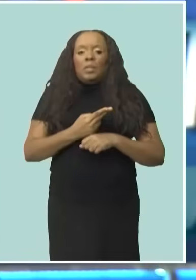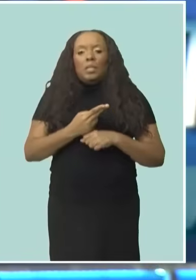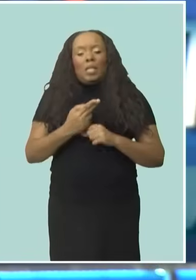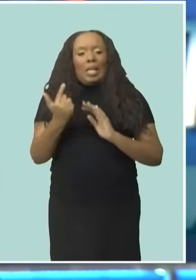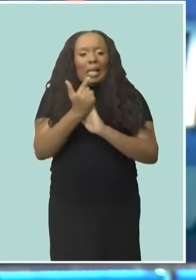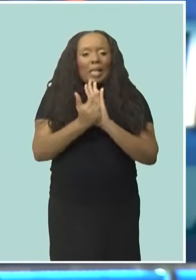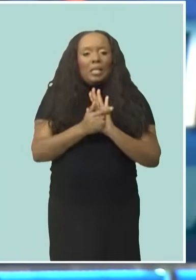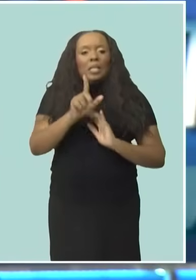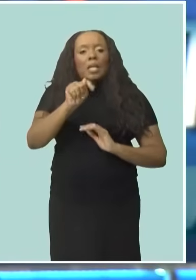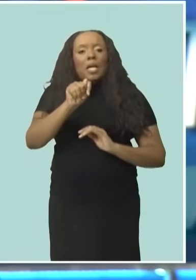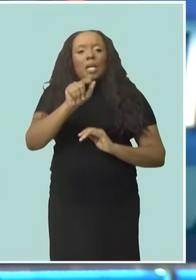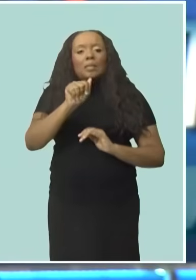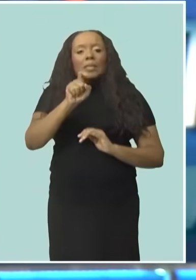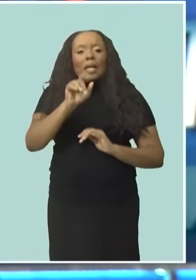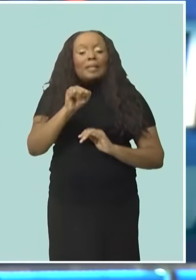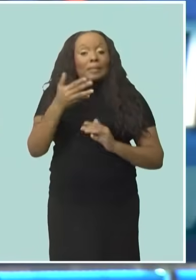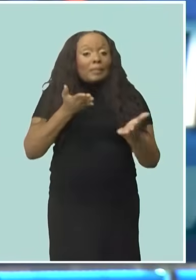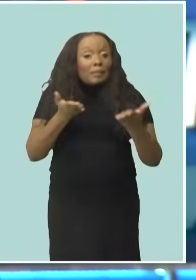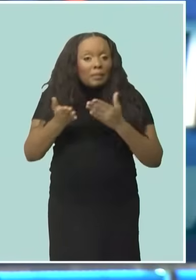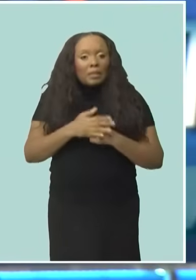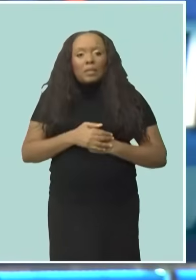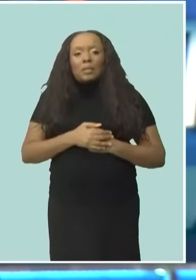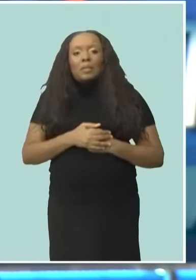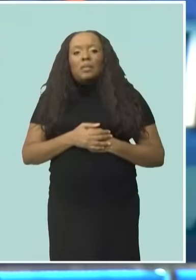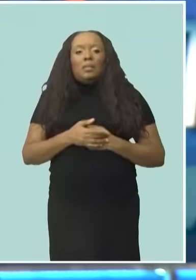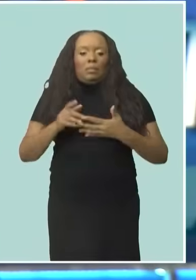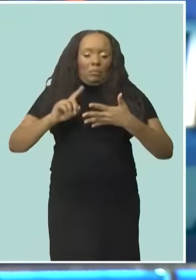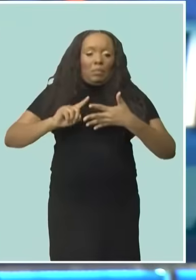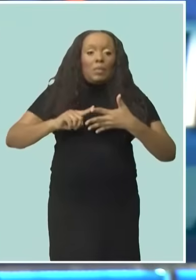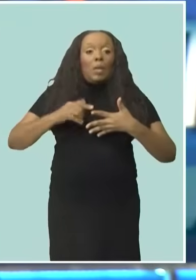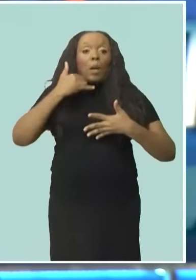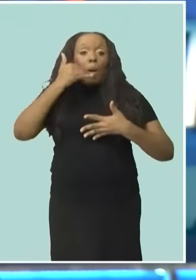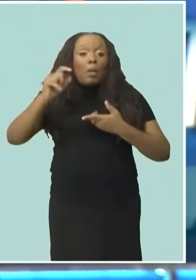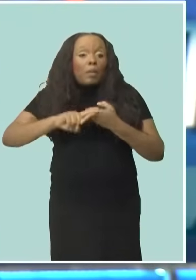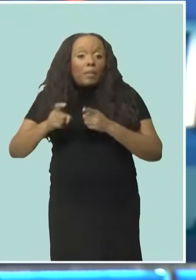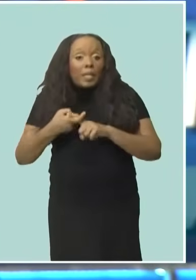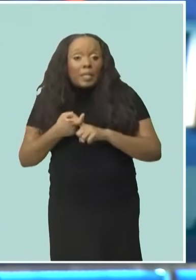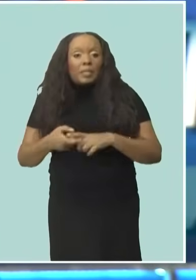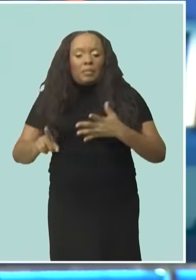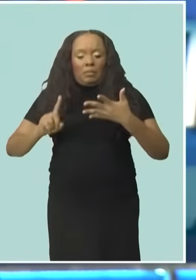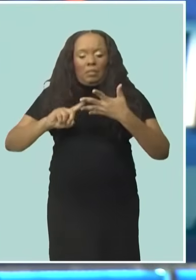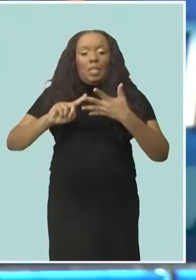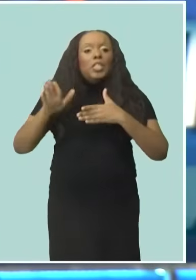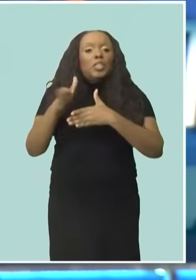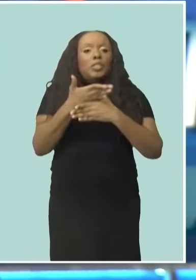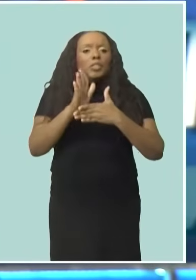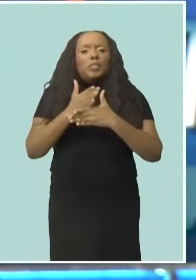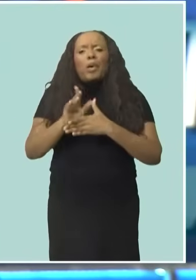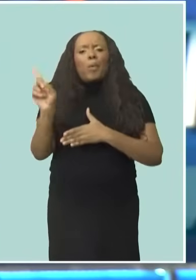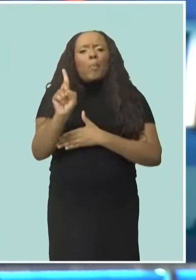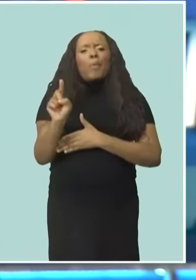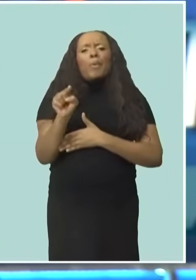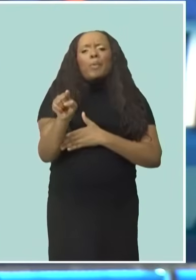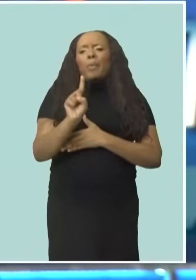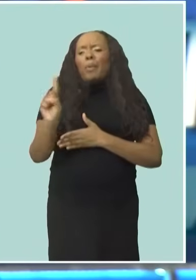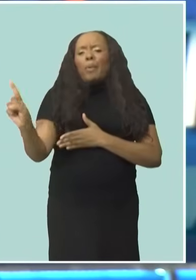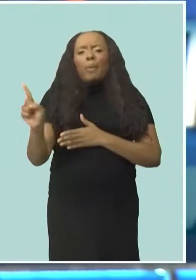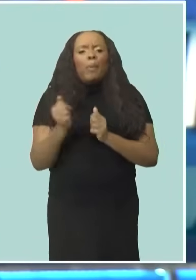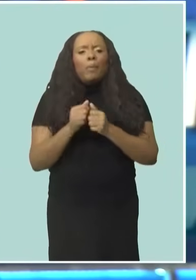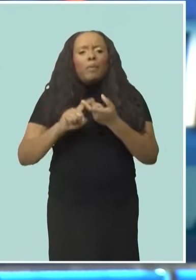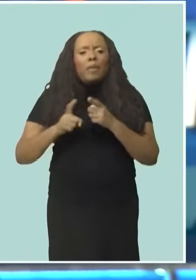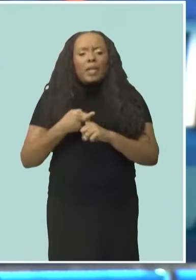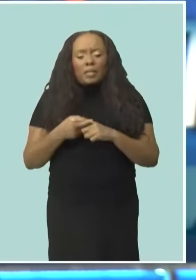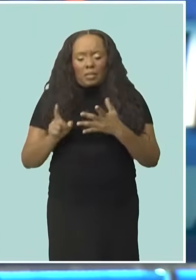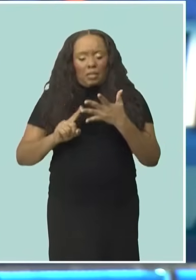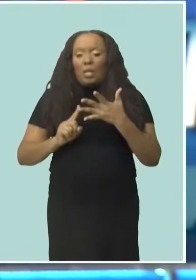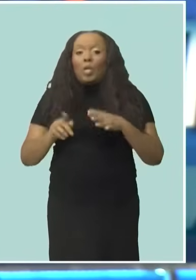services, call a friend when traveling after sunset, share whereabouts with family, and avoid walking alone in dark